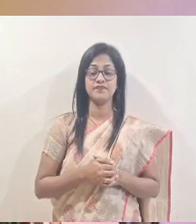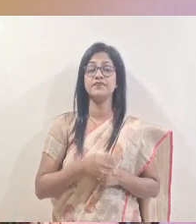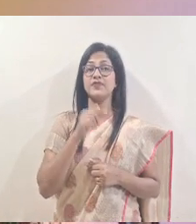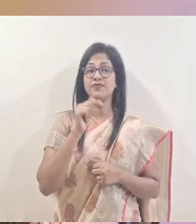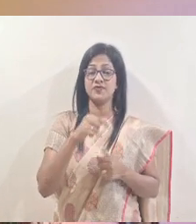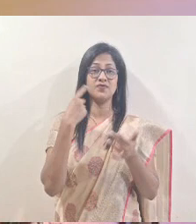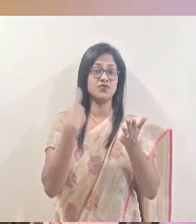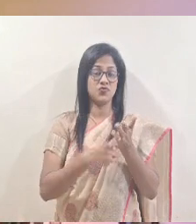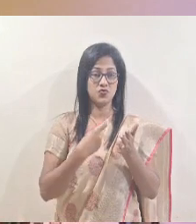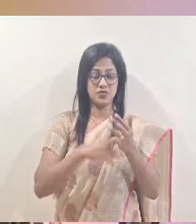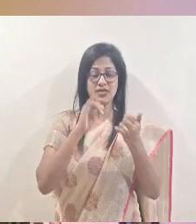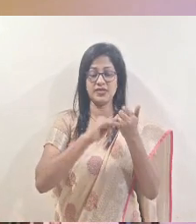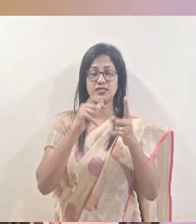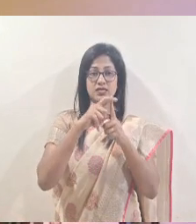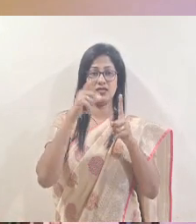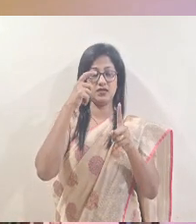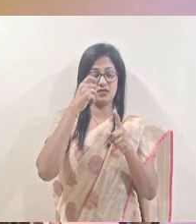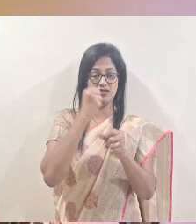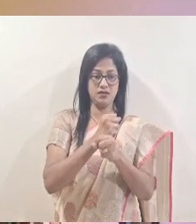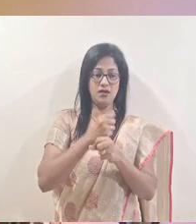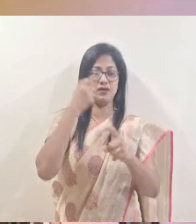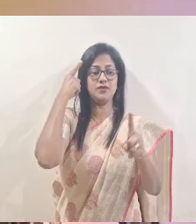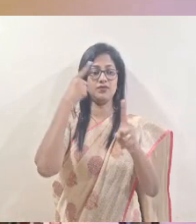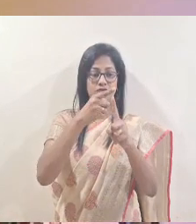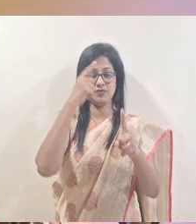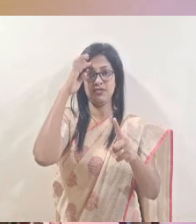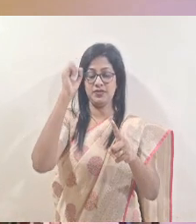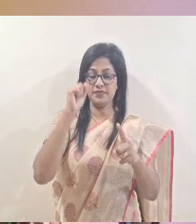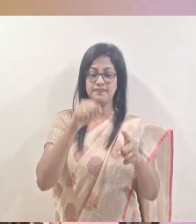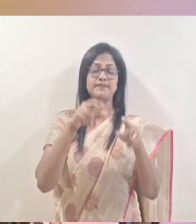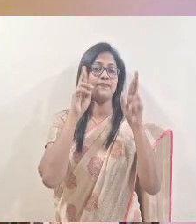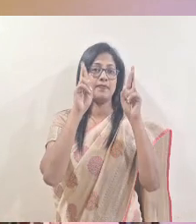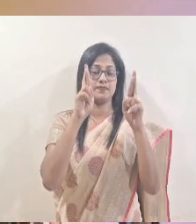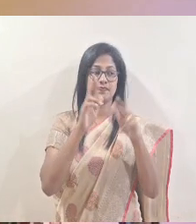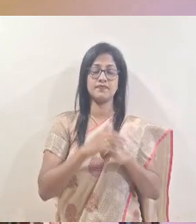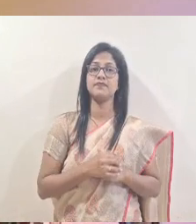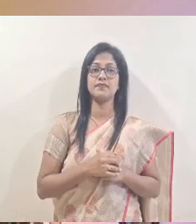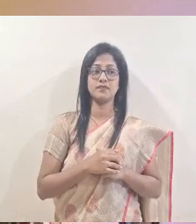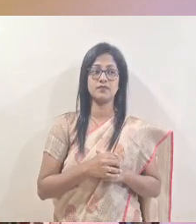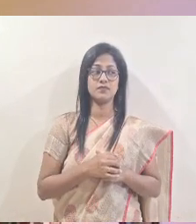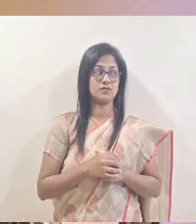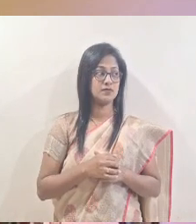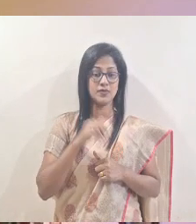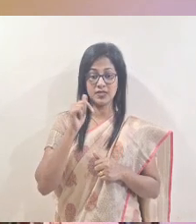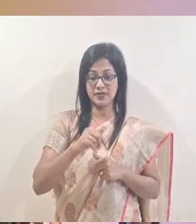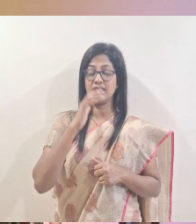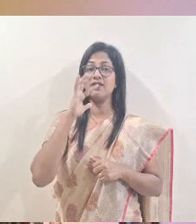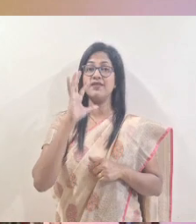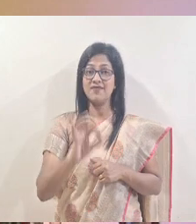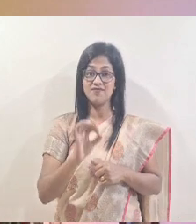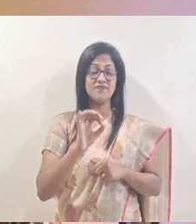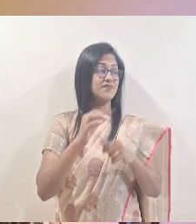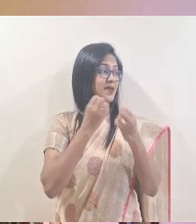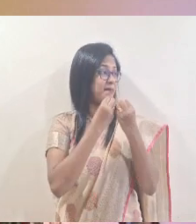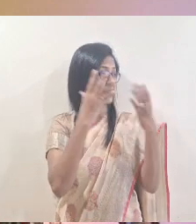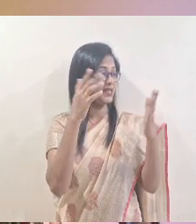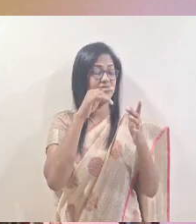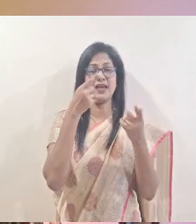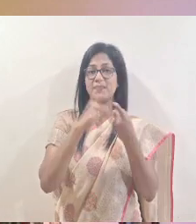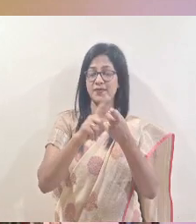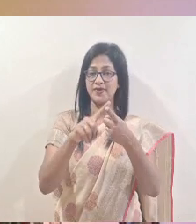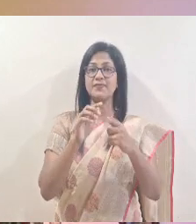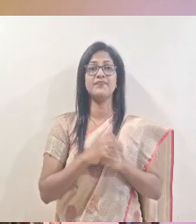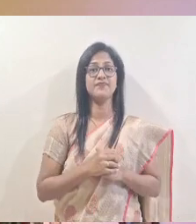So, with these rules and SDG goals in mind, this is our expectation. But this is the reality in most of the